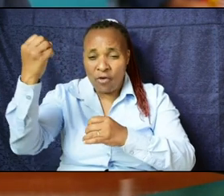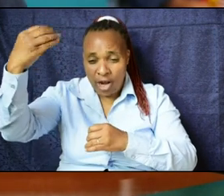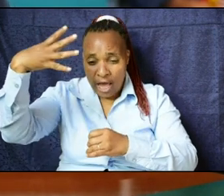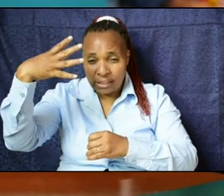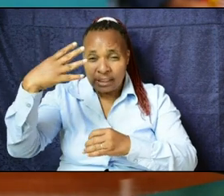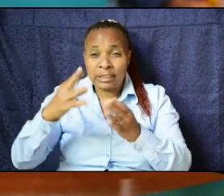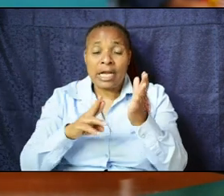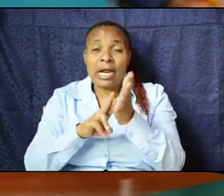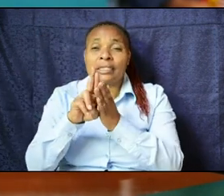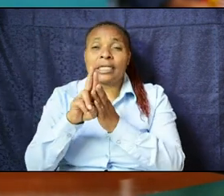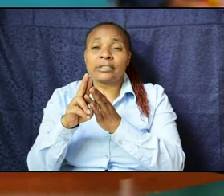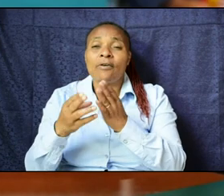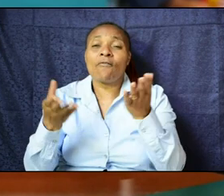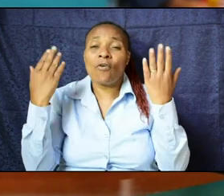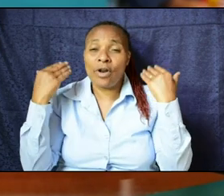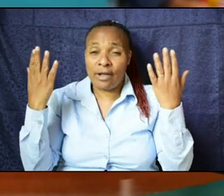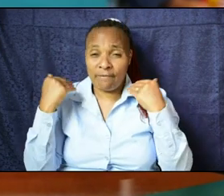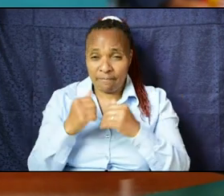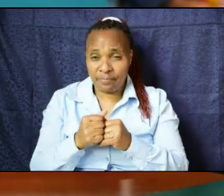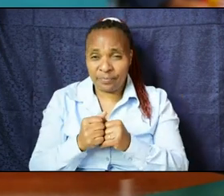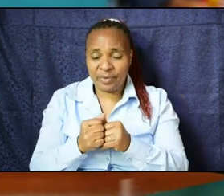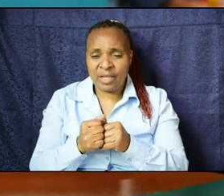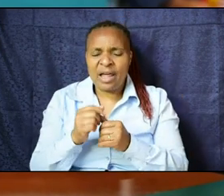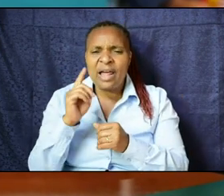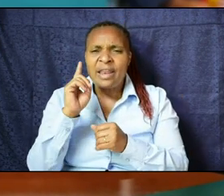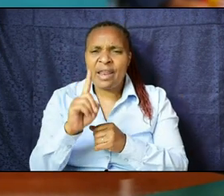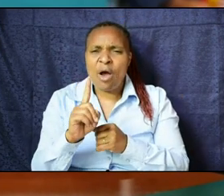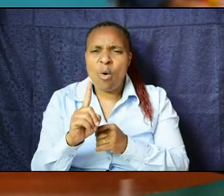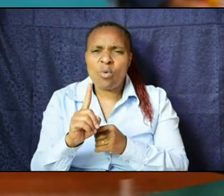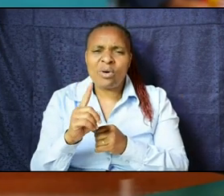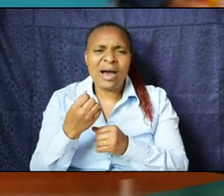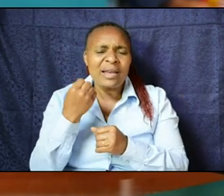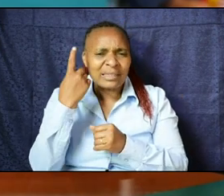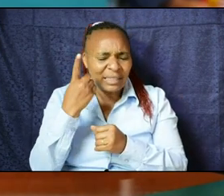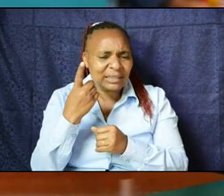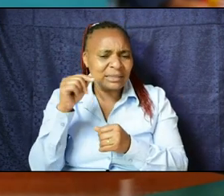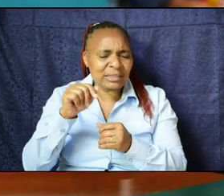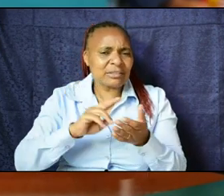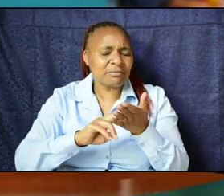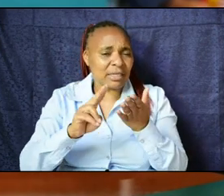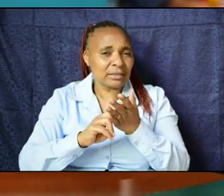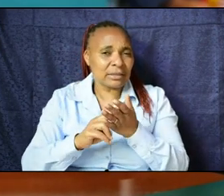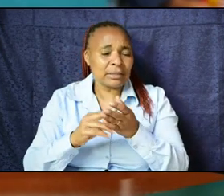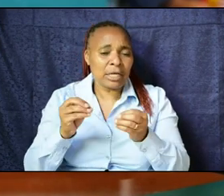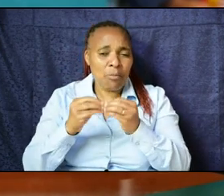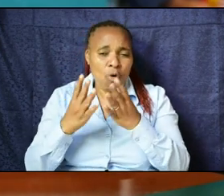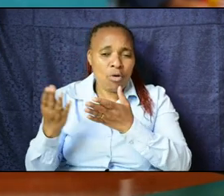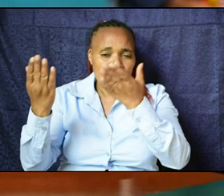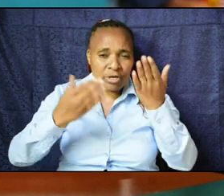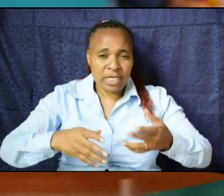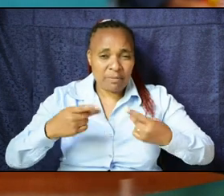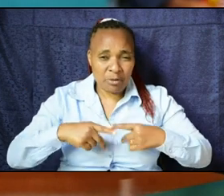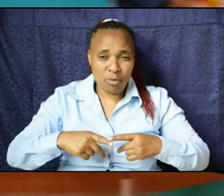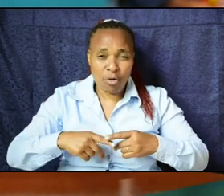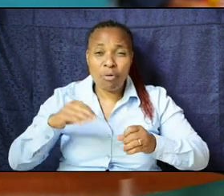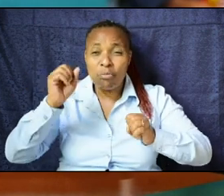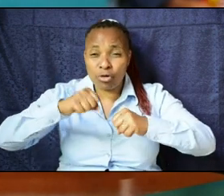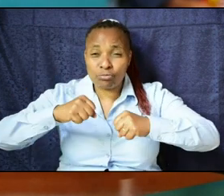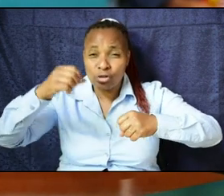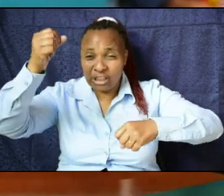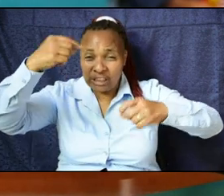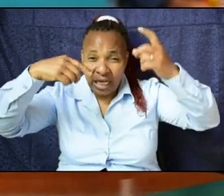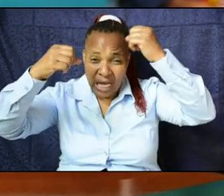ever." From what he understood from this verse, the more you bring people to God, you'll shine like stars